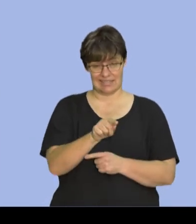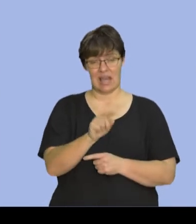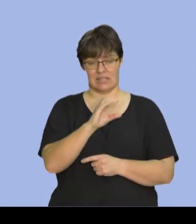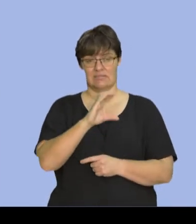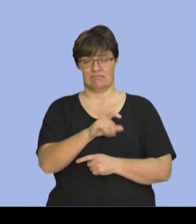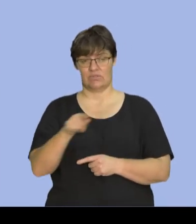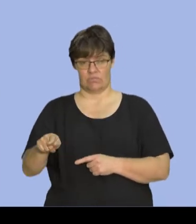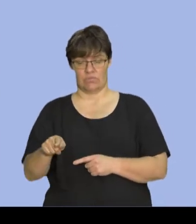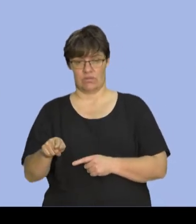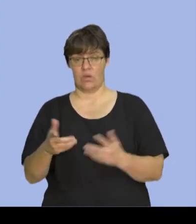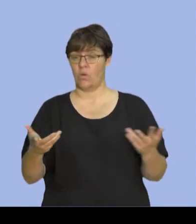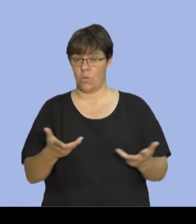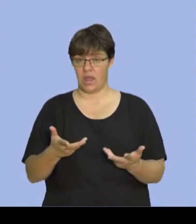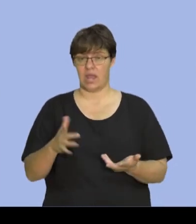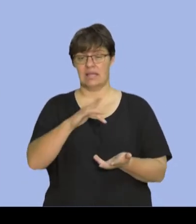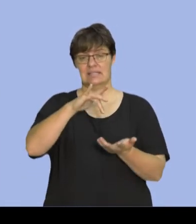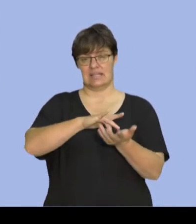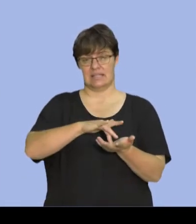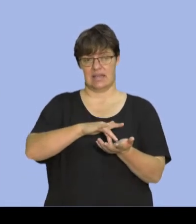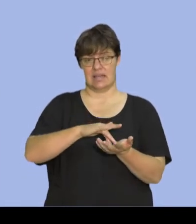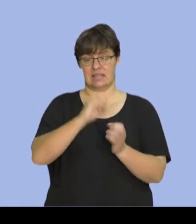chromosomes right in the center of the cell.